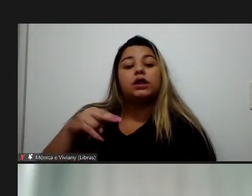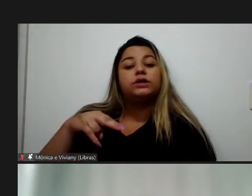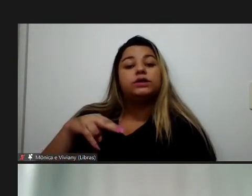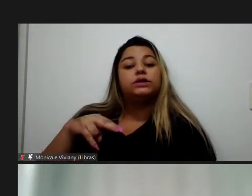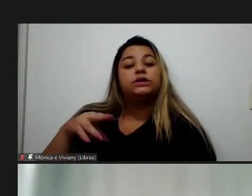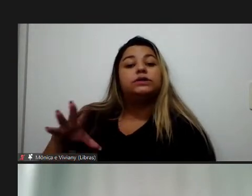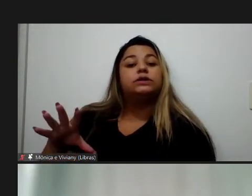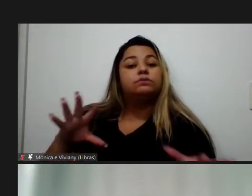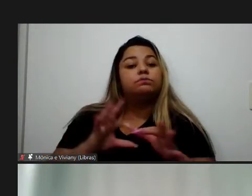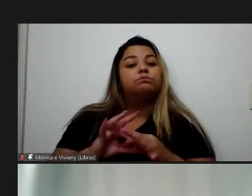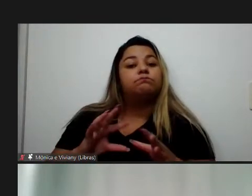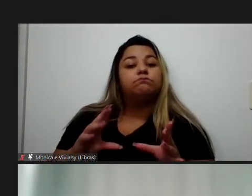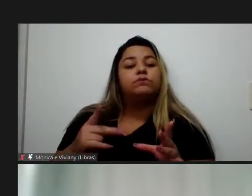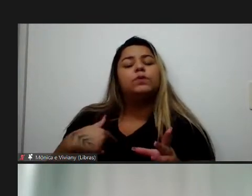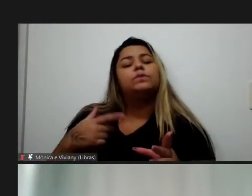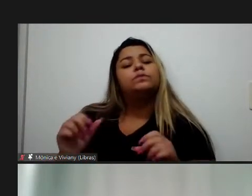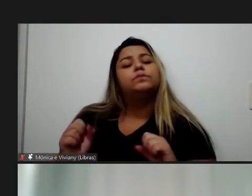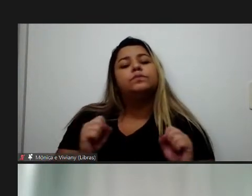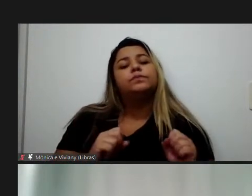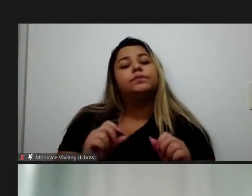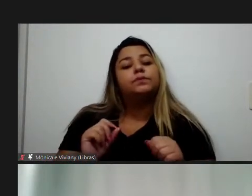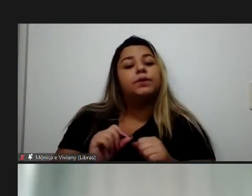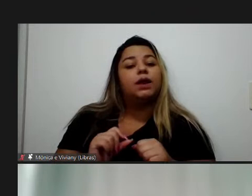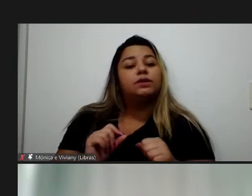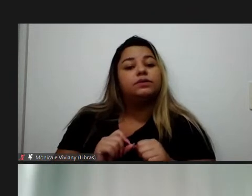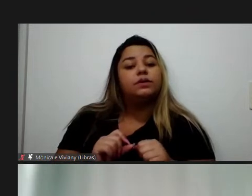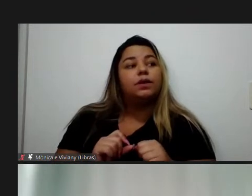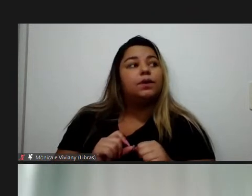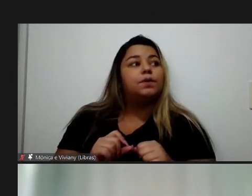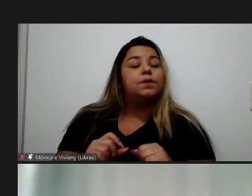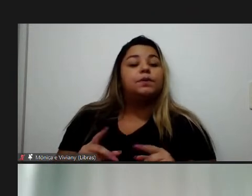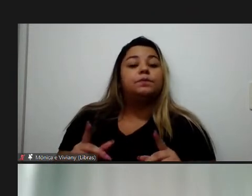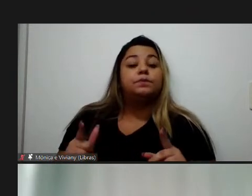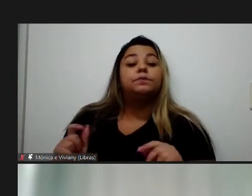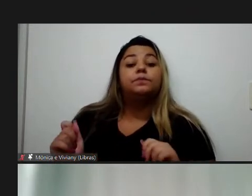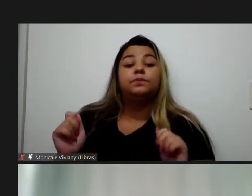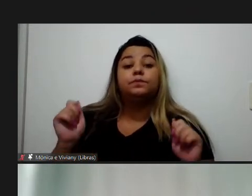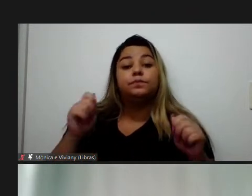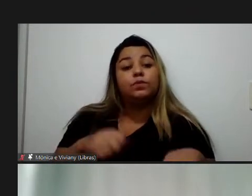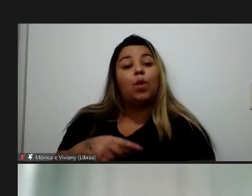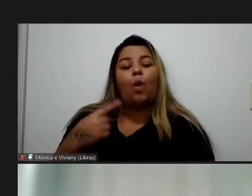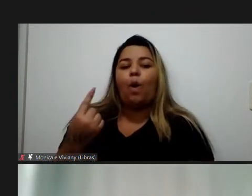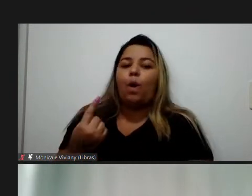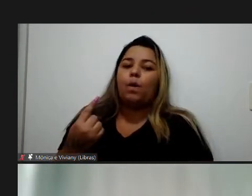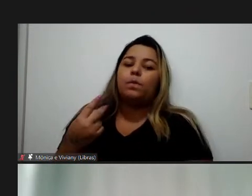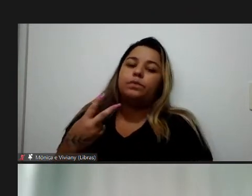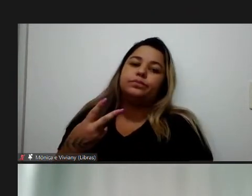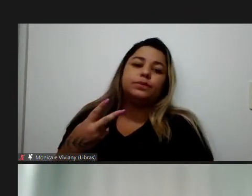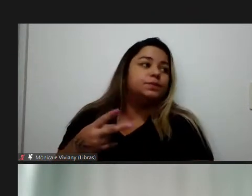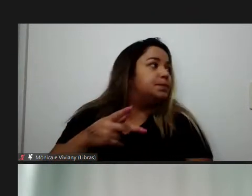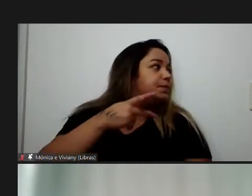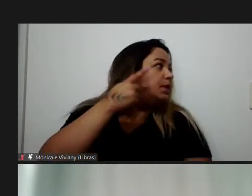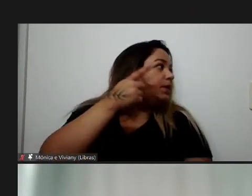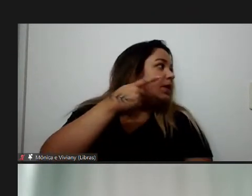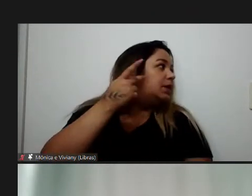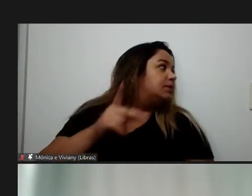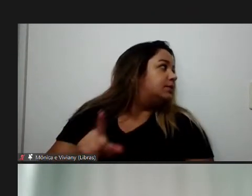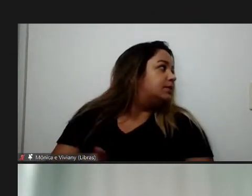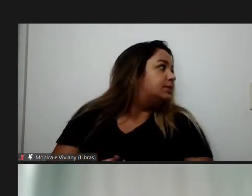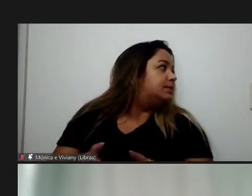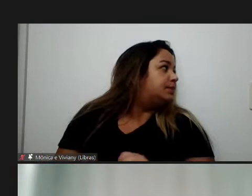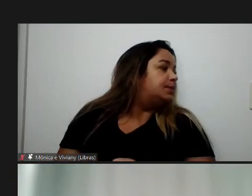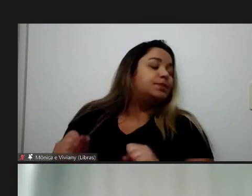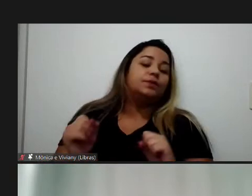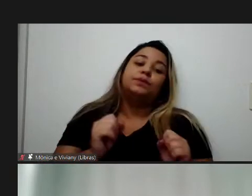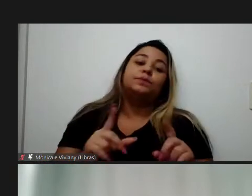Probably we need to have more than one of these policies. So it's not sufficient to say, okay, now we do only the school policies. We need to do the school